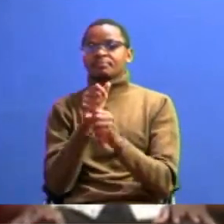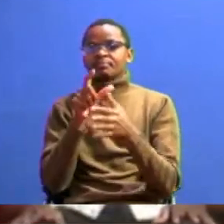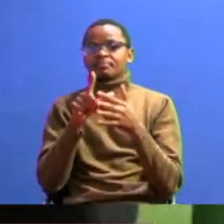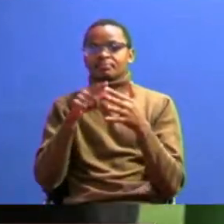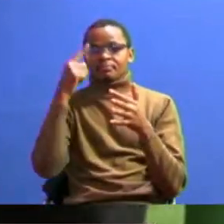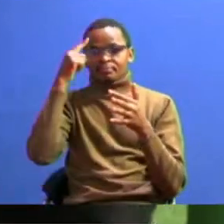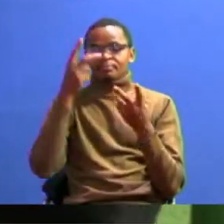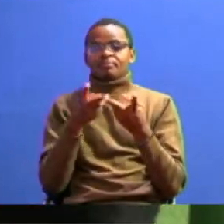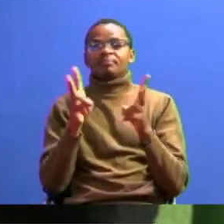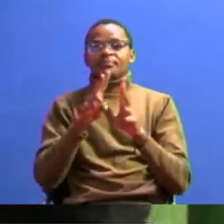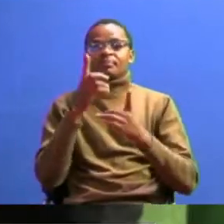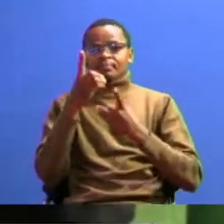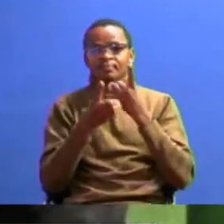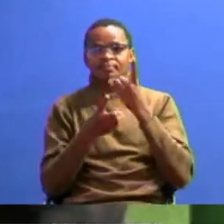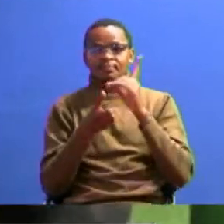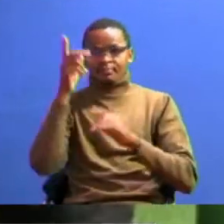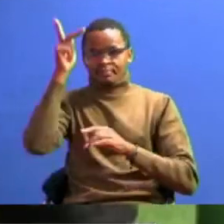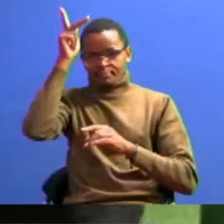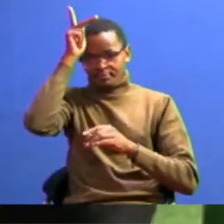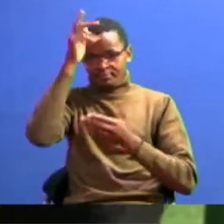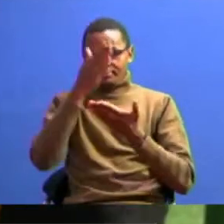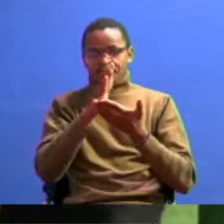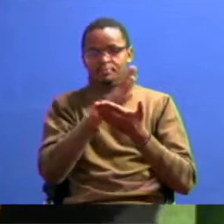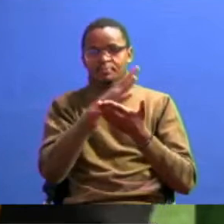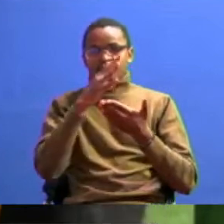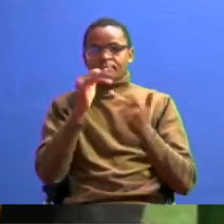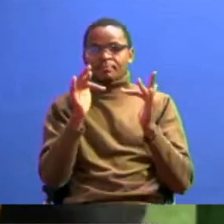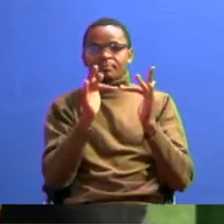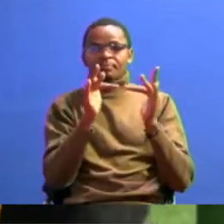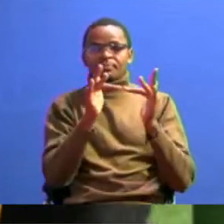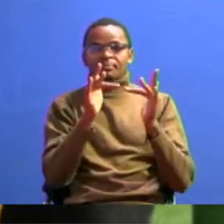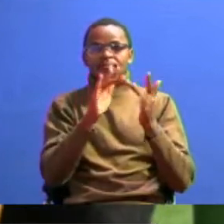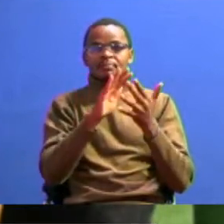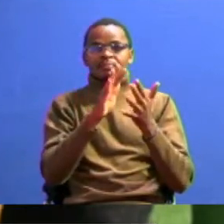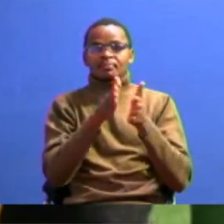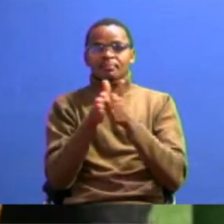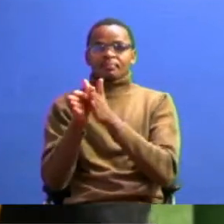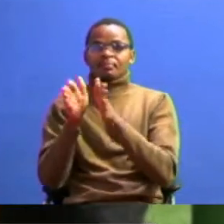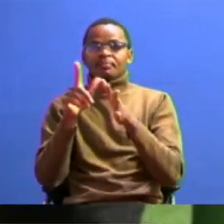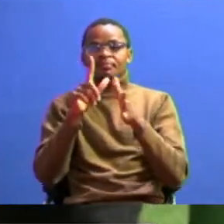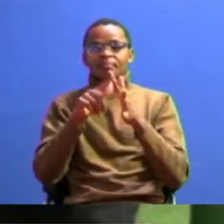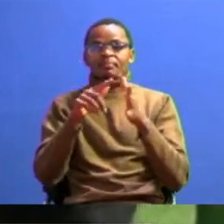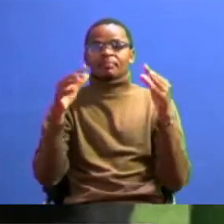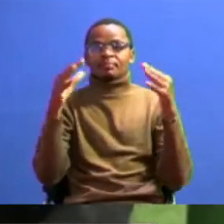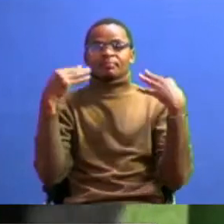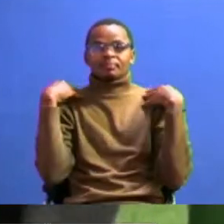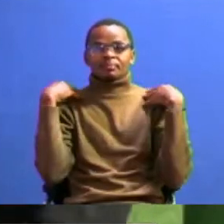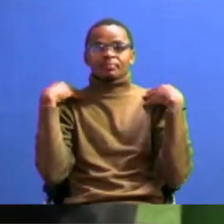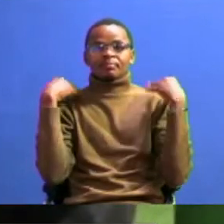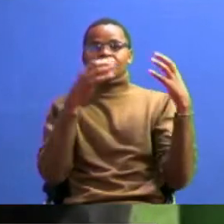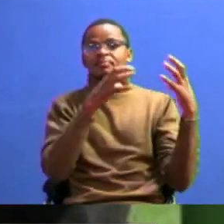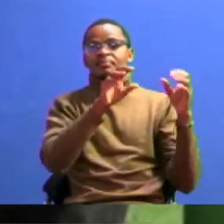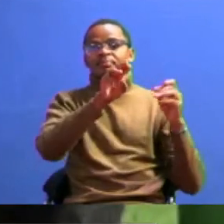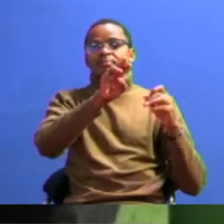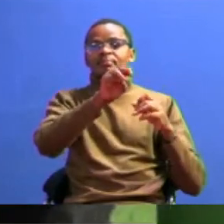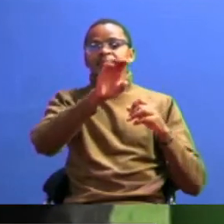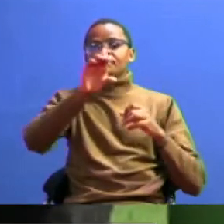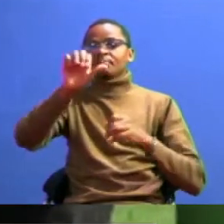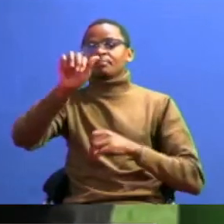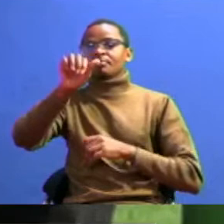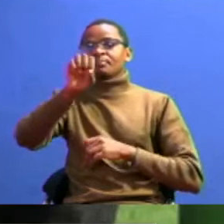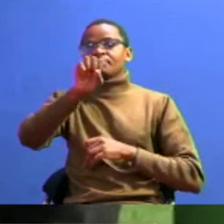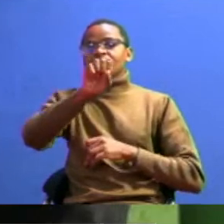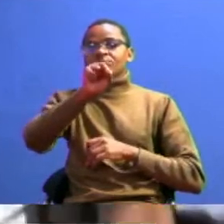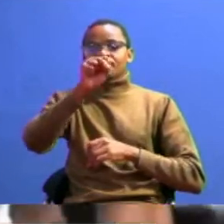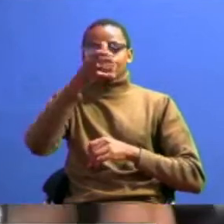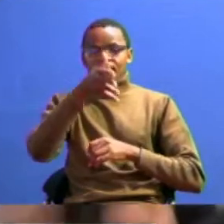valuable discussions, knowledge sharing, and networking opportunities for all participants, including the Kilifi MCAs. With